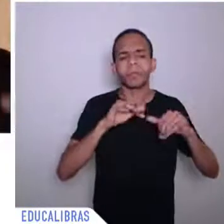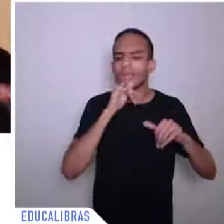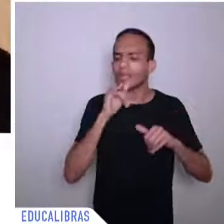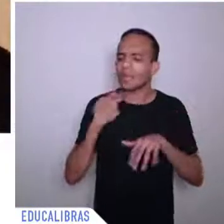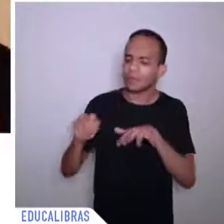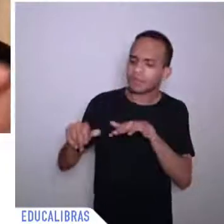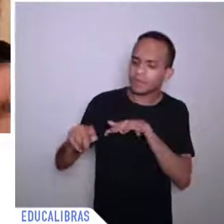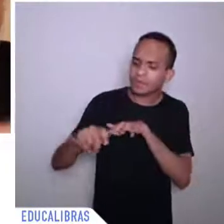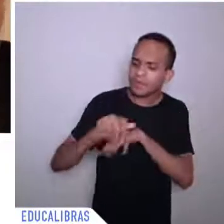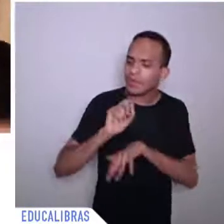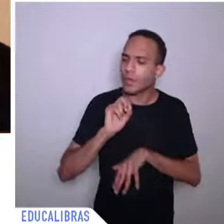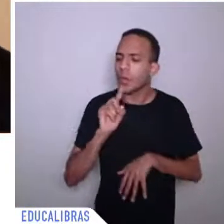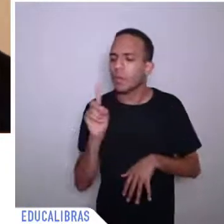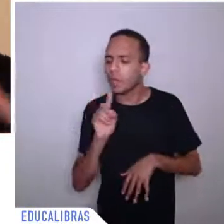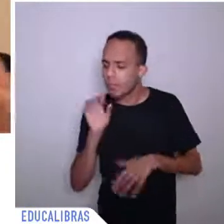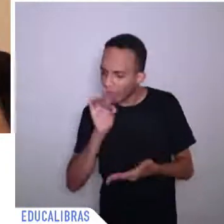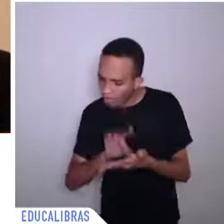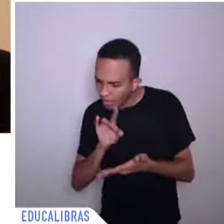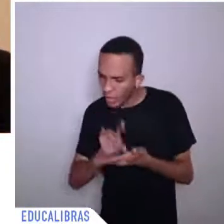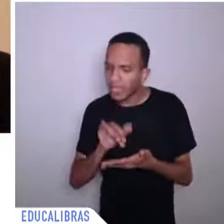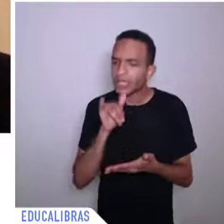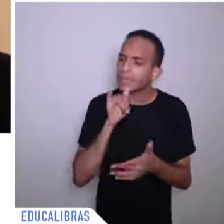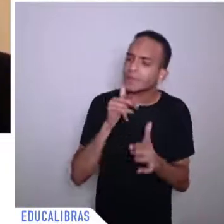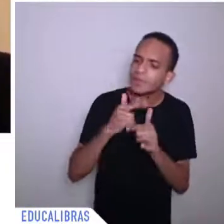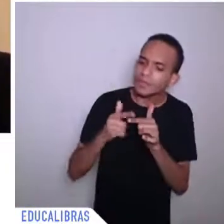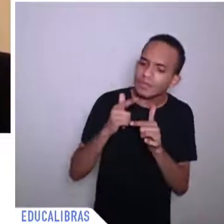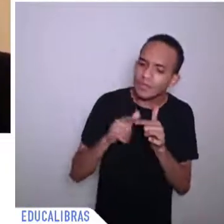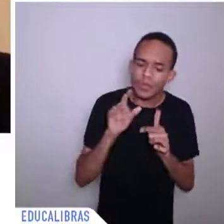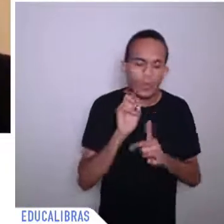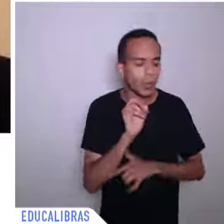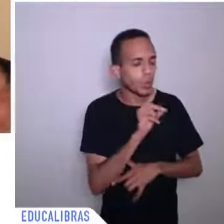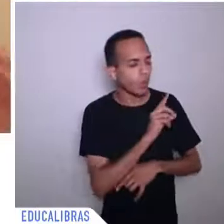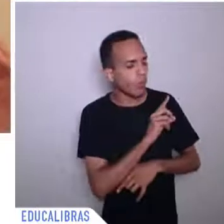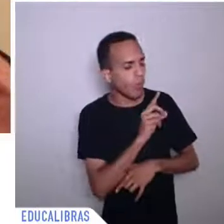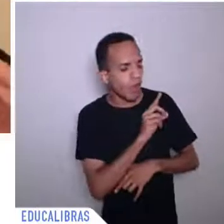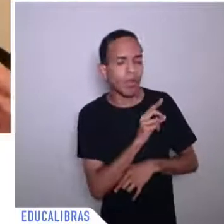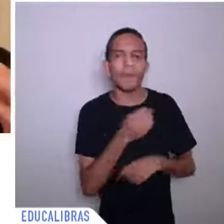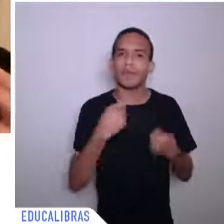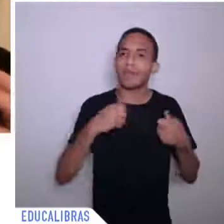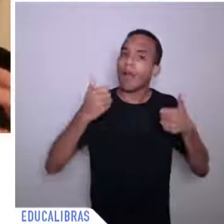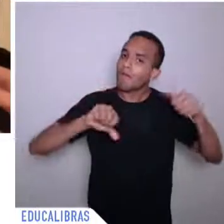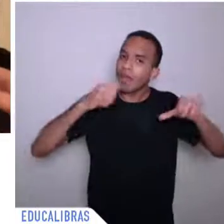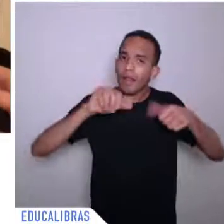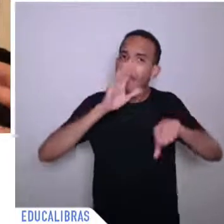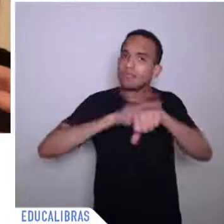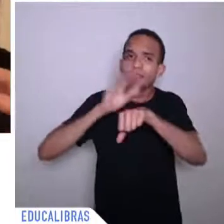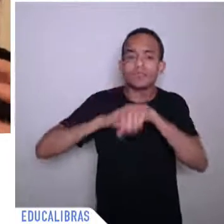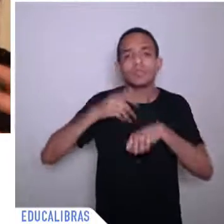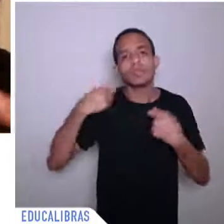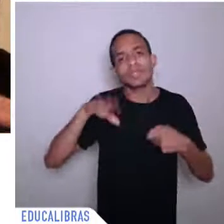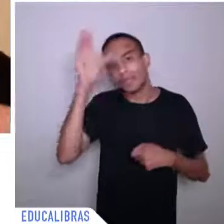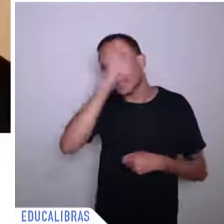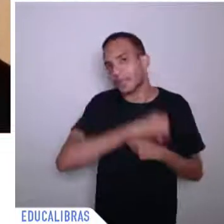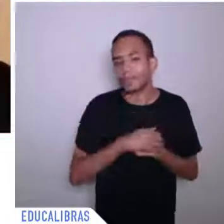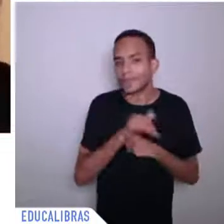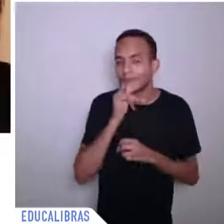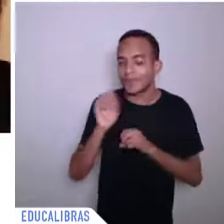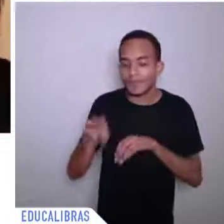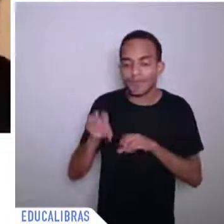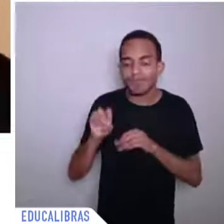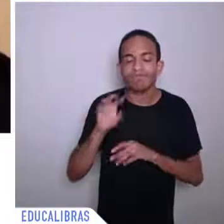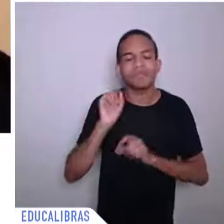your criticism. You need to fight the dogma because you need